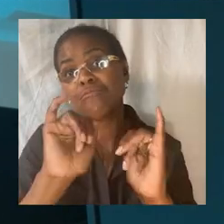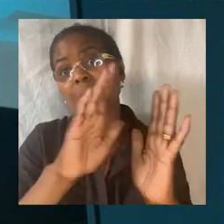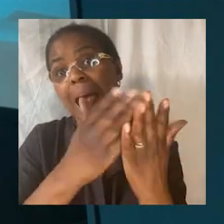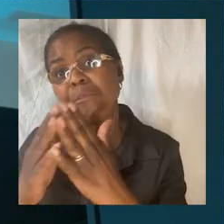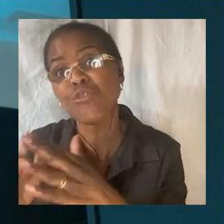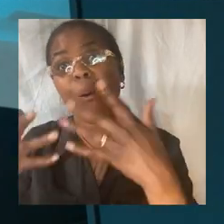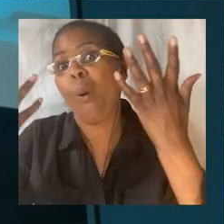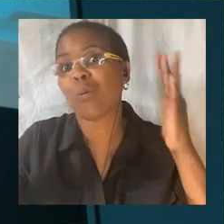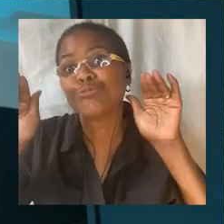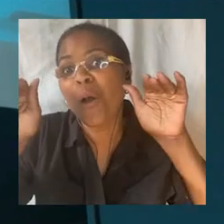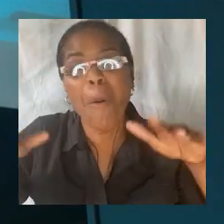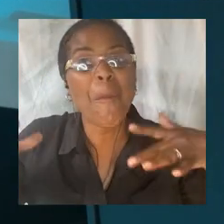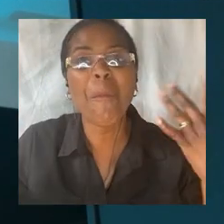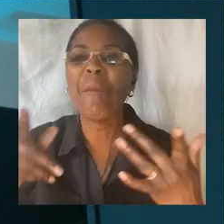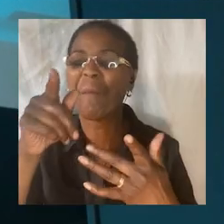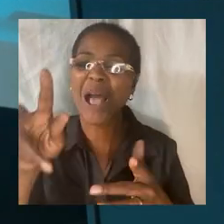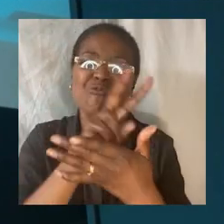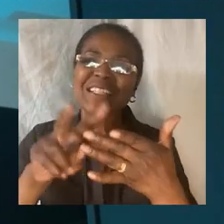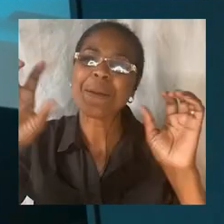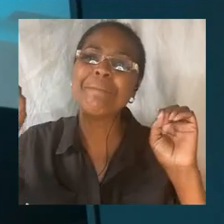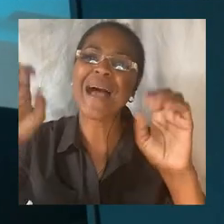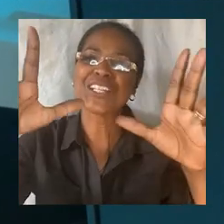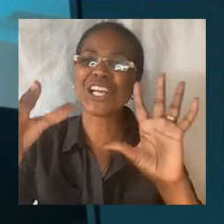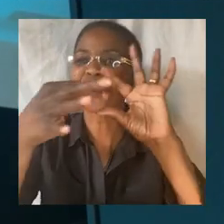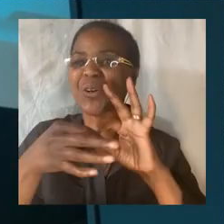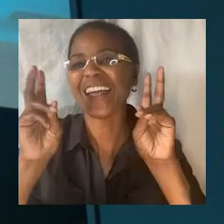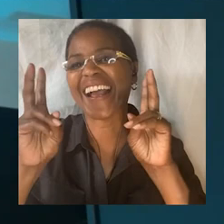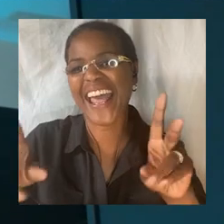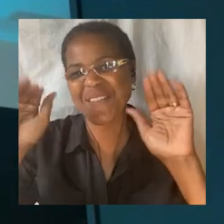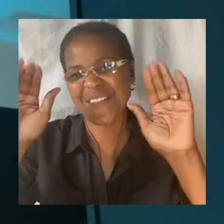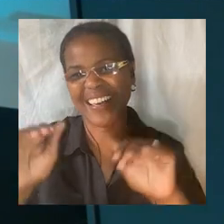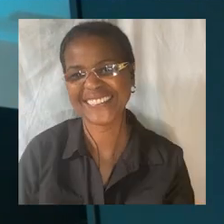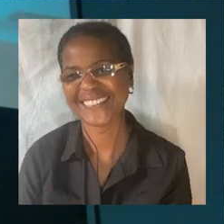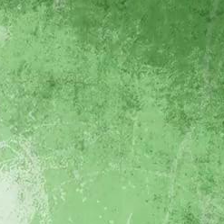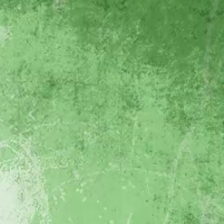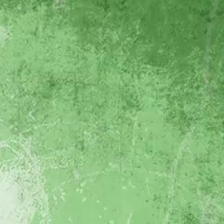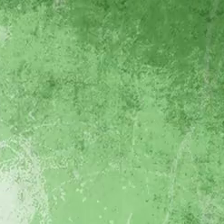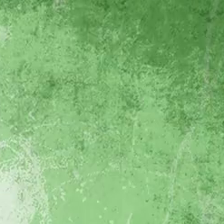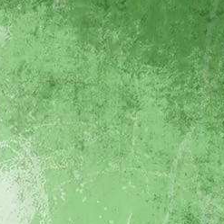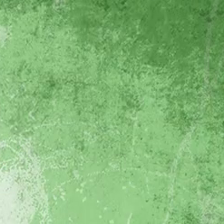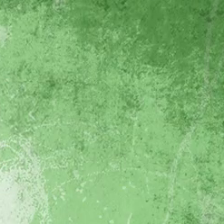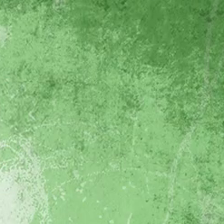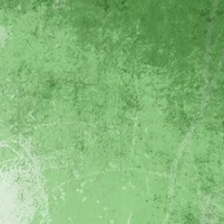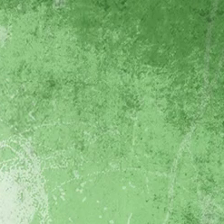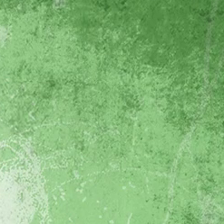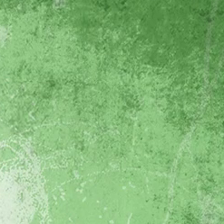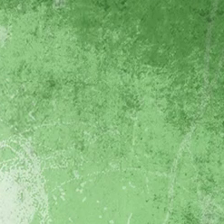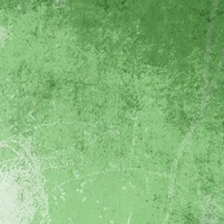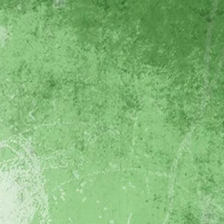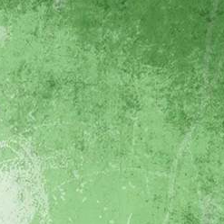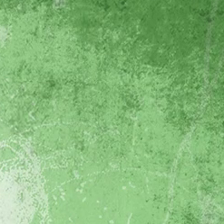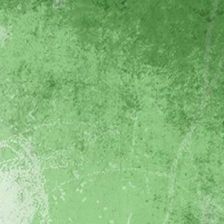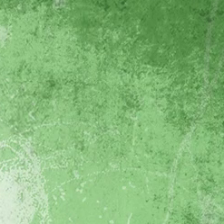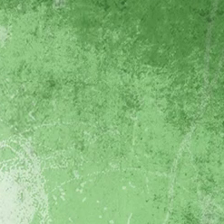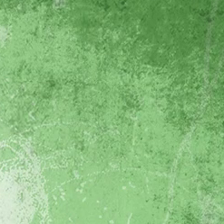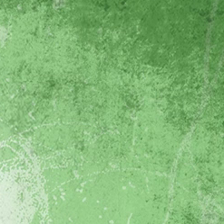local library. And I'll see you again for another incredible Reading is Magic Festival event. You don't want to miss it. For more magical events happening live